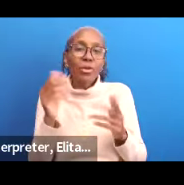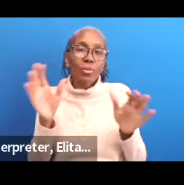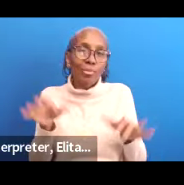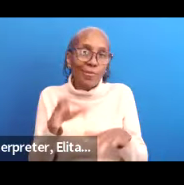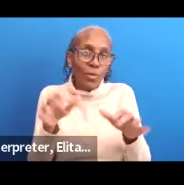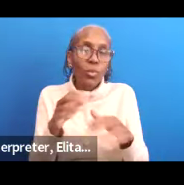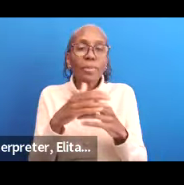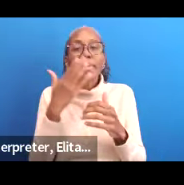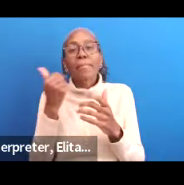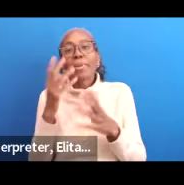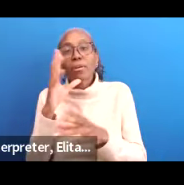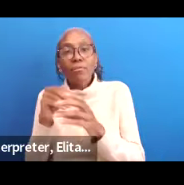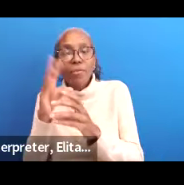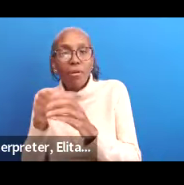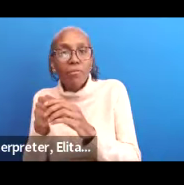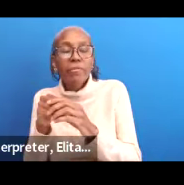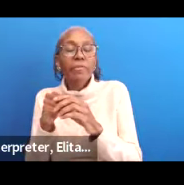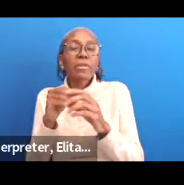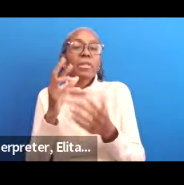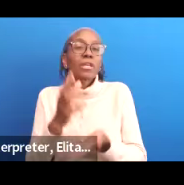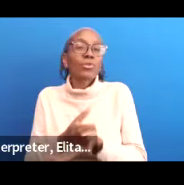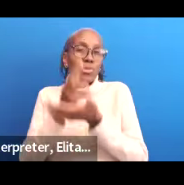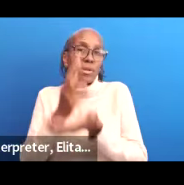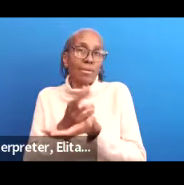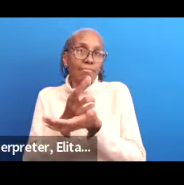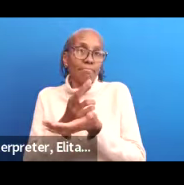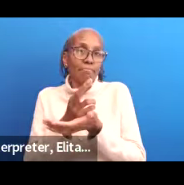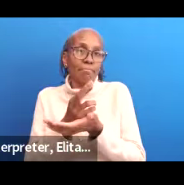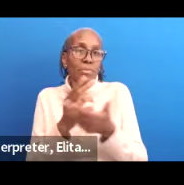and better participate in rehabilitation.